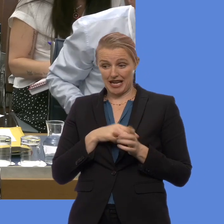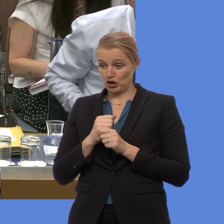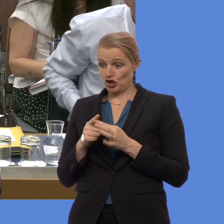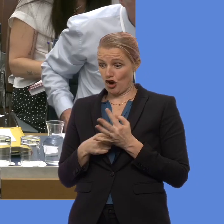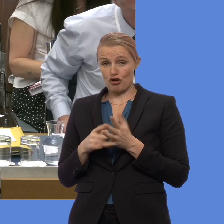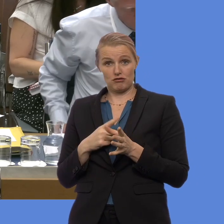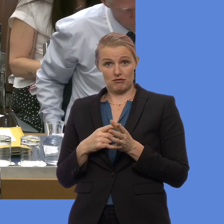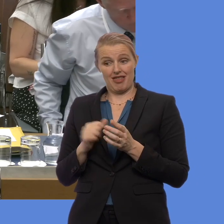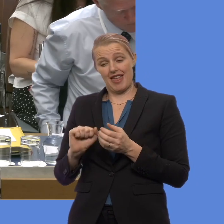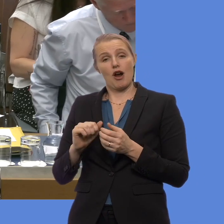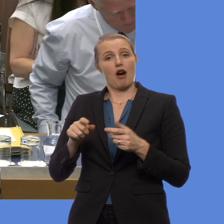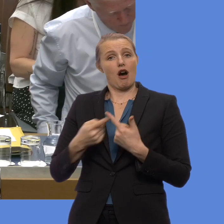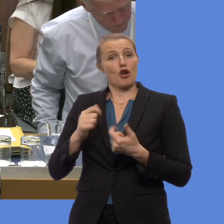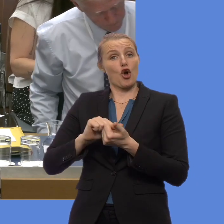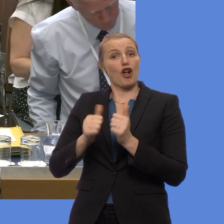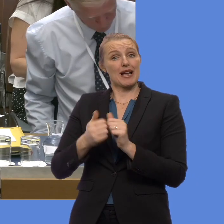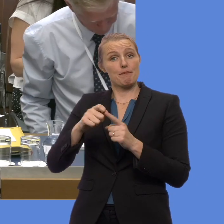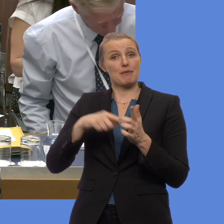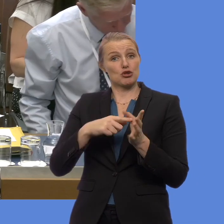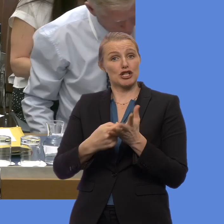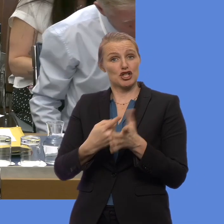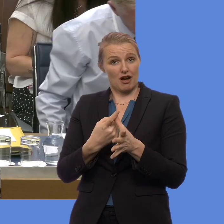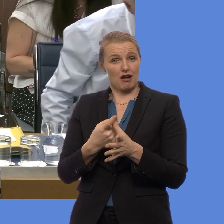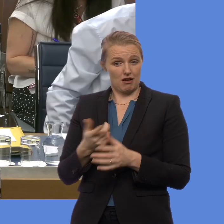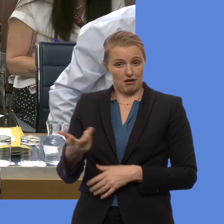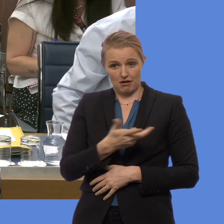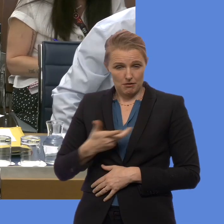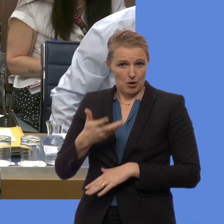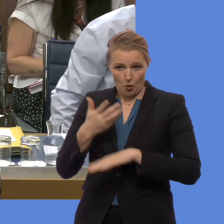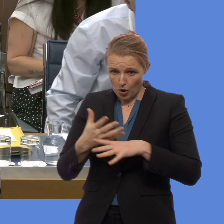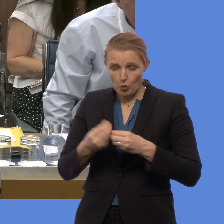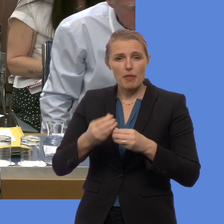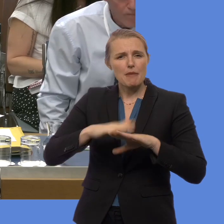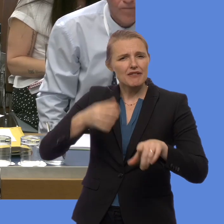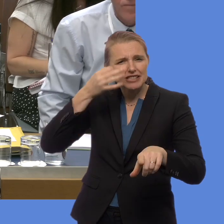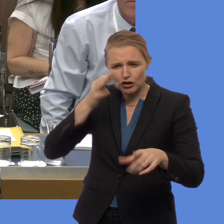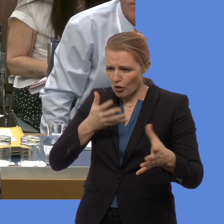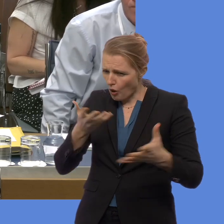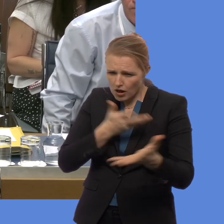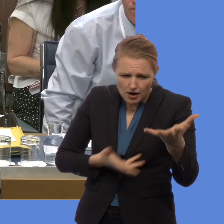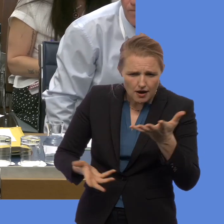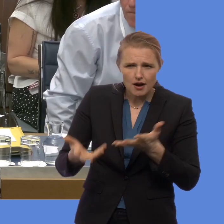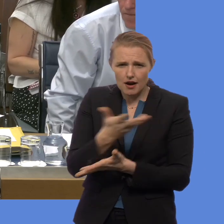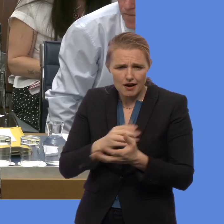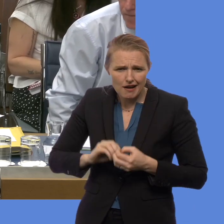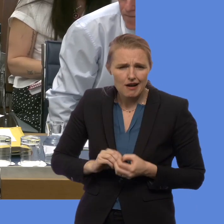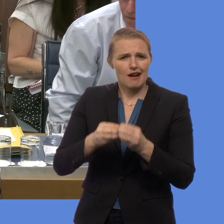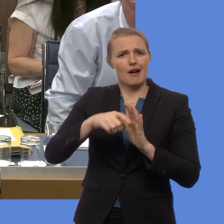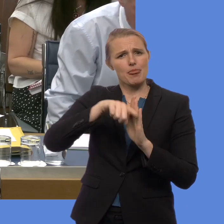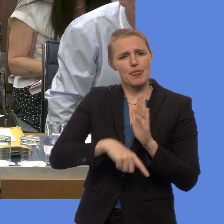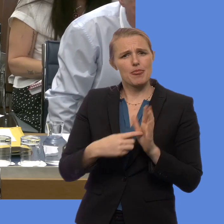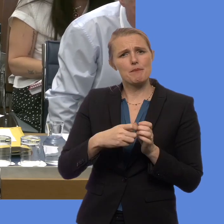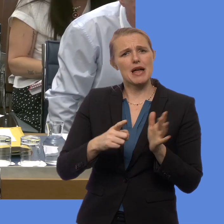Leaper have been responsible for engagement with the Office of Legislative Counsel for the drafting of the clauses of the bill. And as you mentioned, Chair, we've